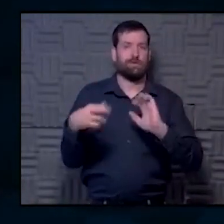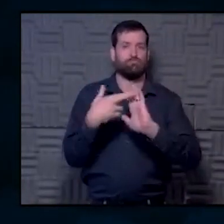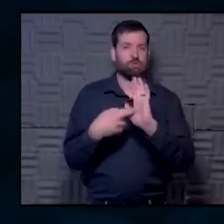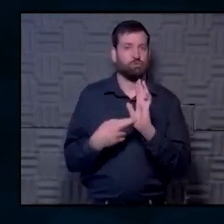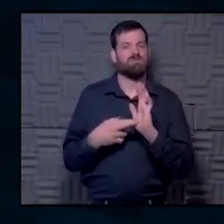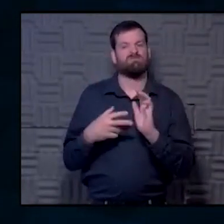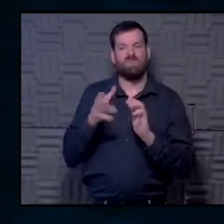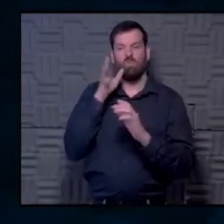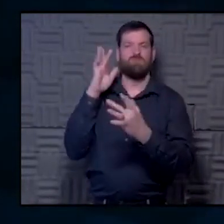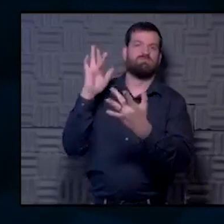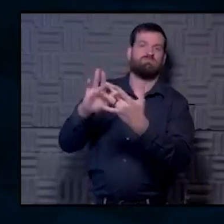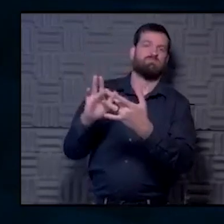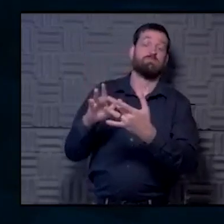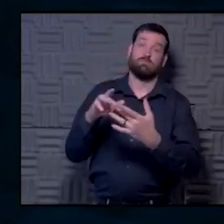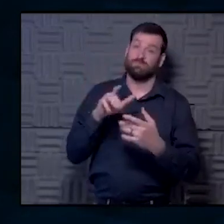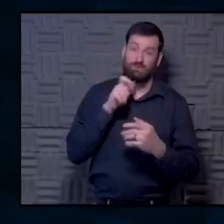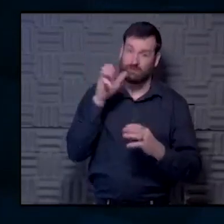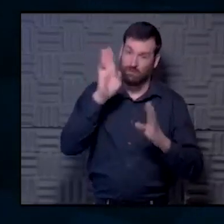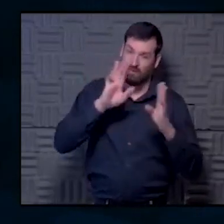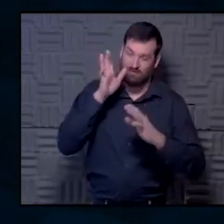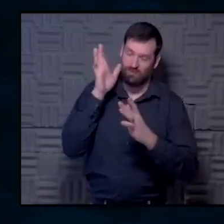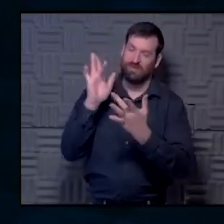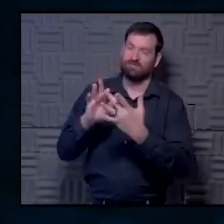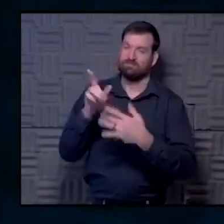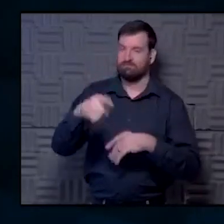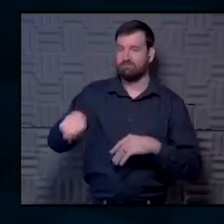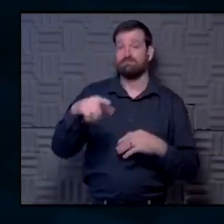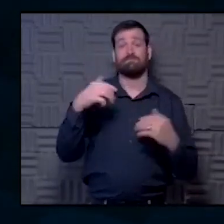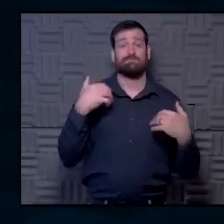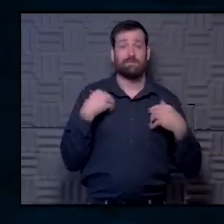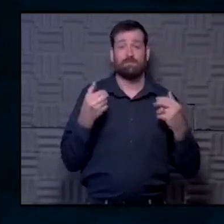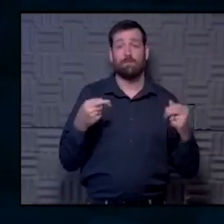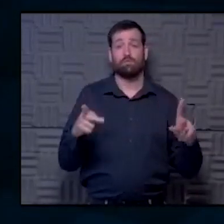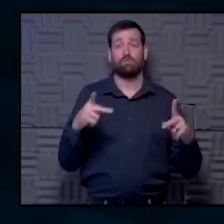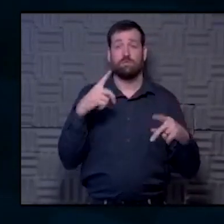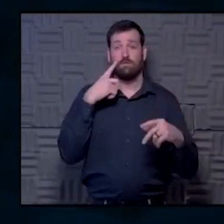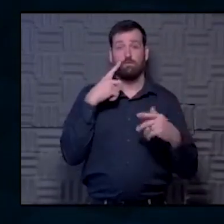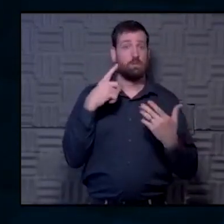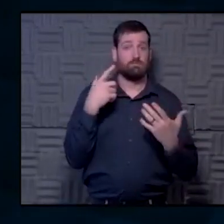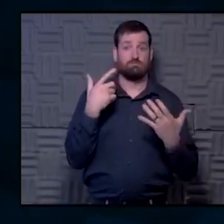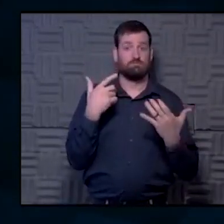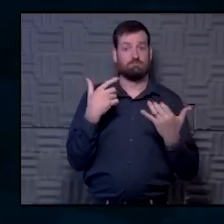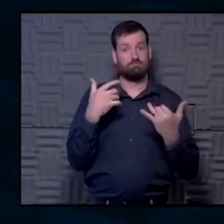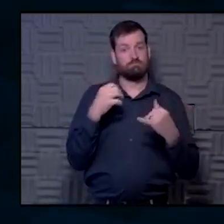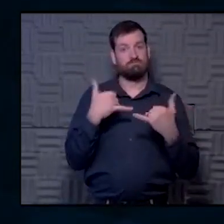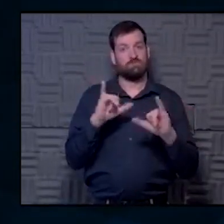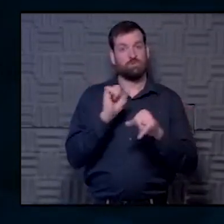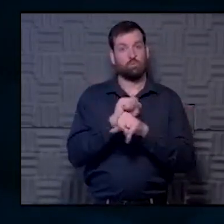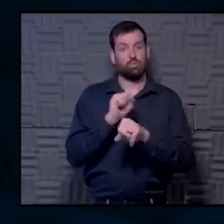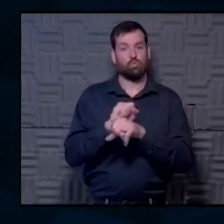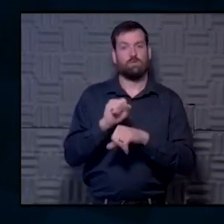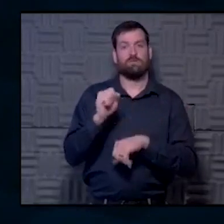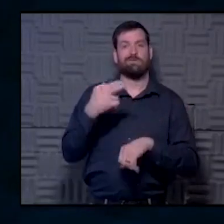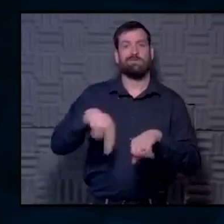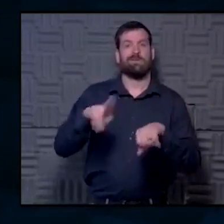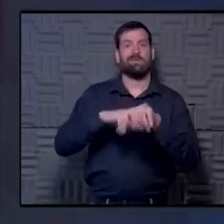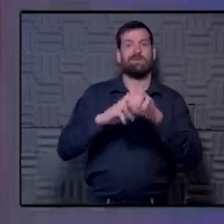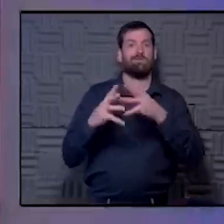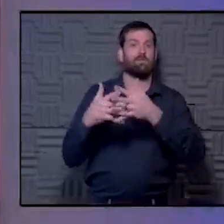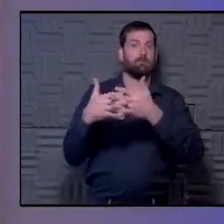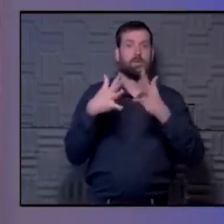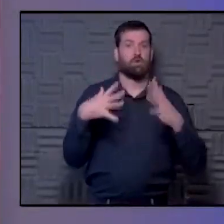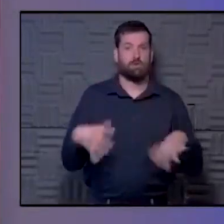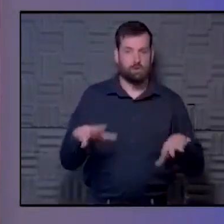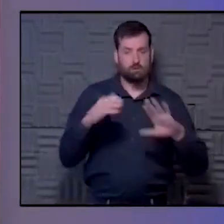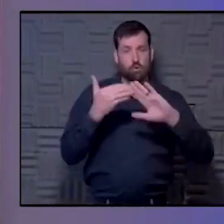we'll follow up with you. You'll hear from us. Don't worry. There are opportunities to continue to work in our Native American communities.